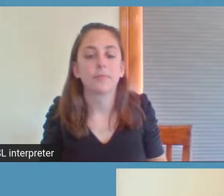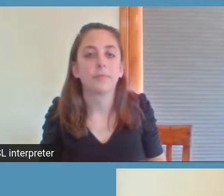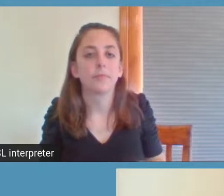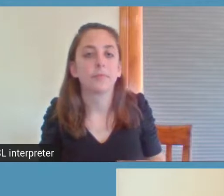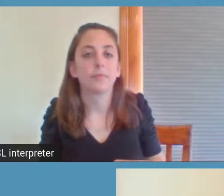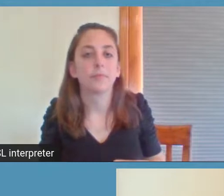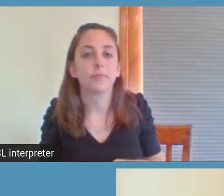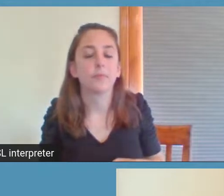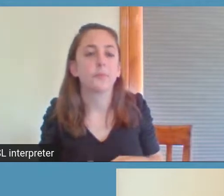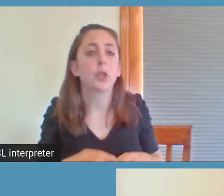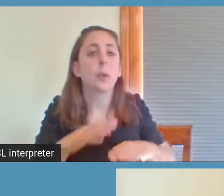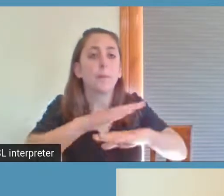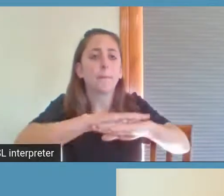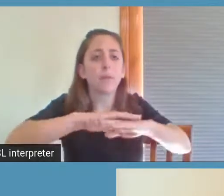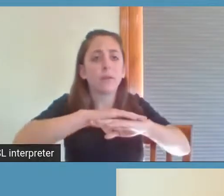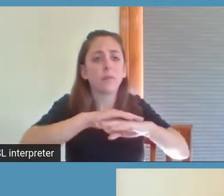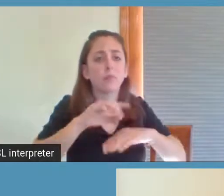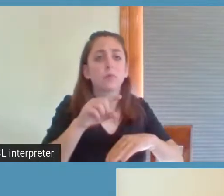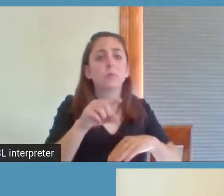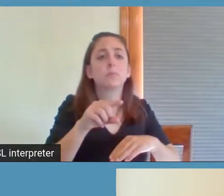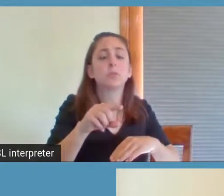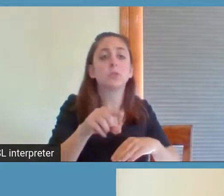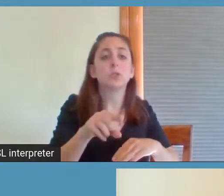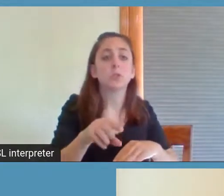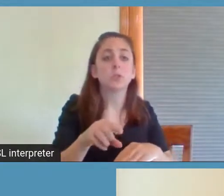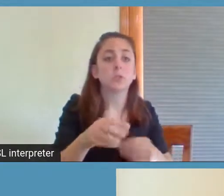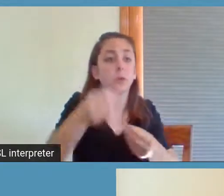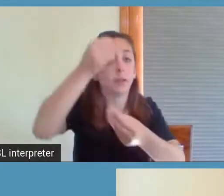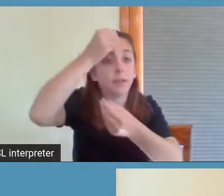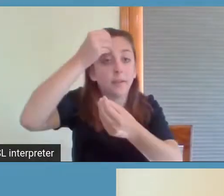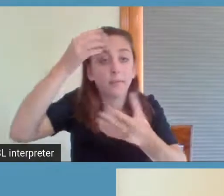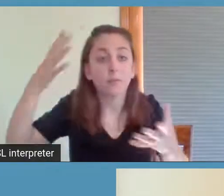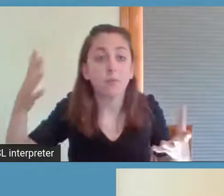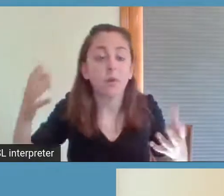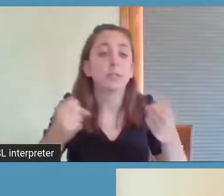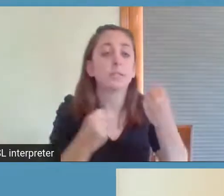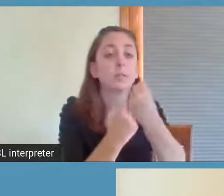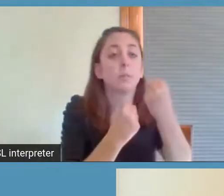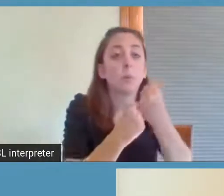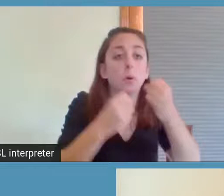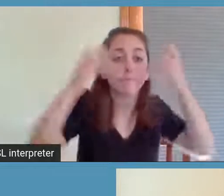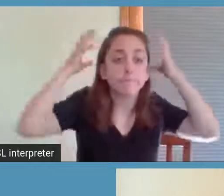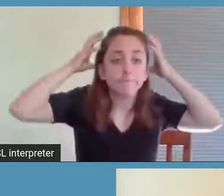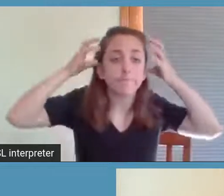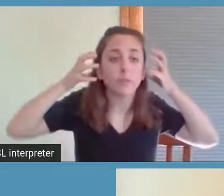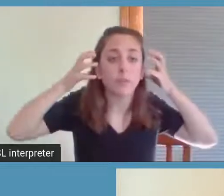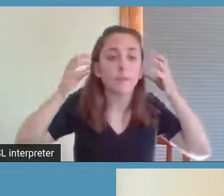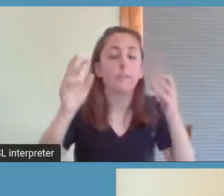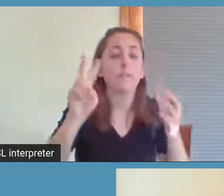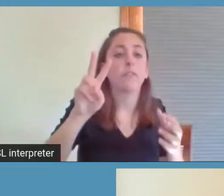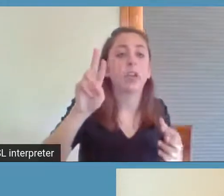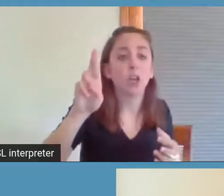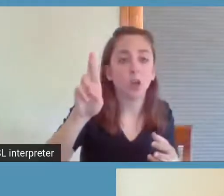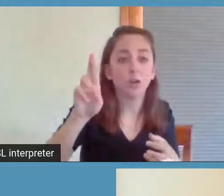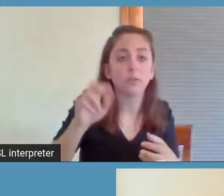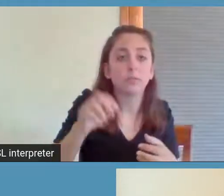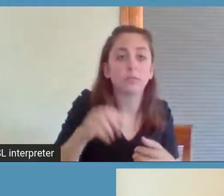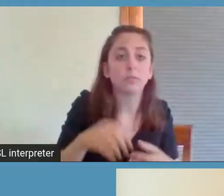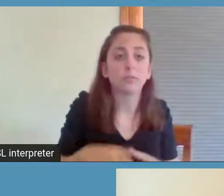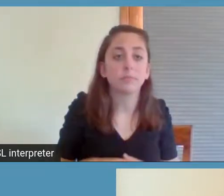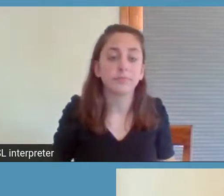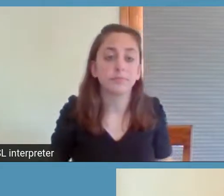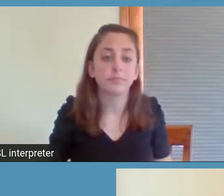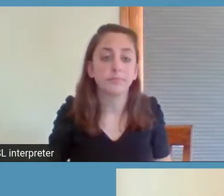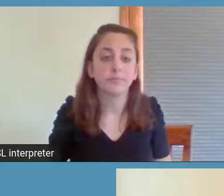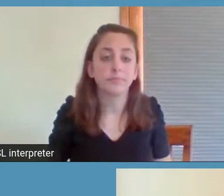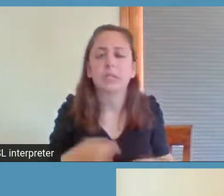Do these platforms that you mentioned support those VR headsets? Which virtual platforms support VR headsets? I don't think, but